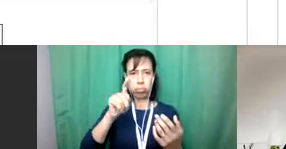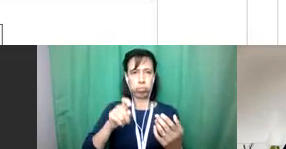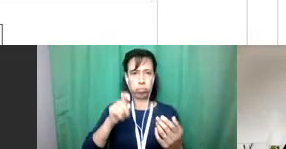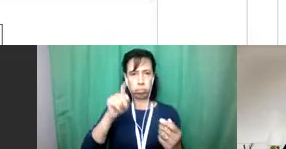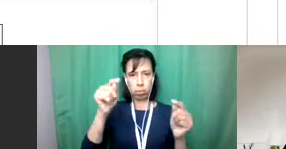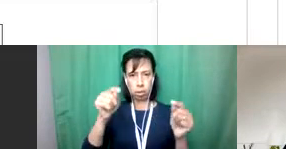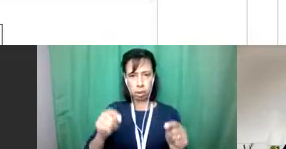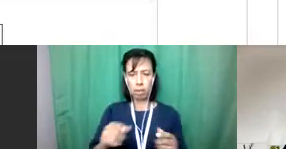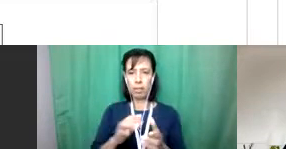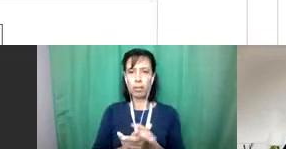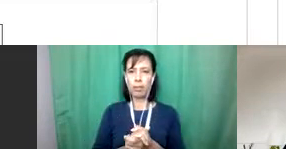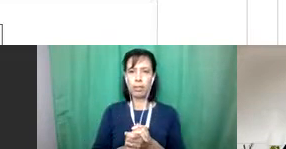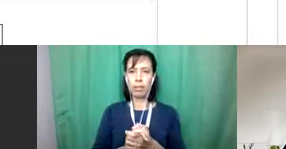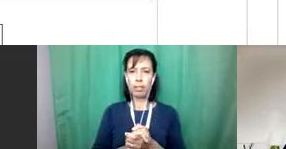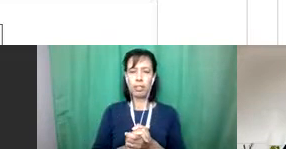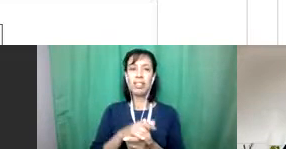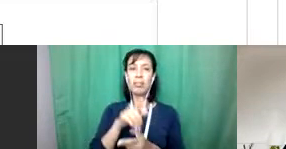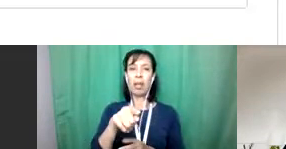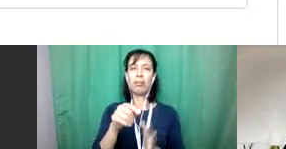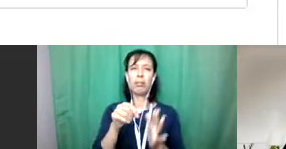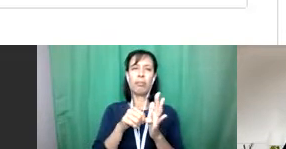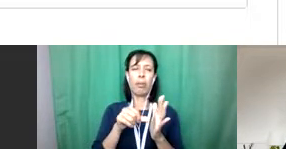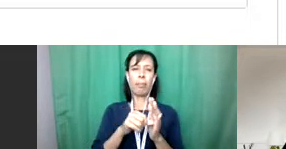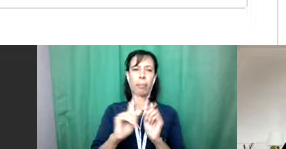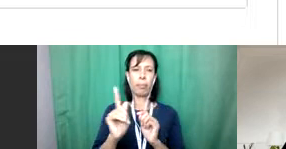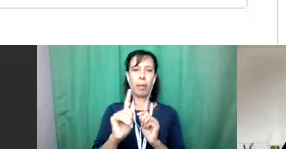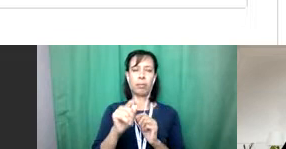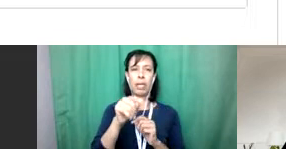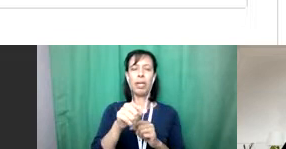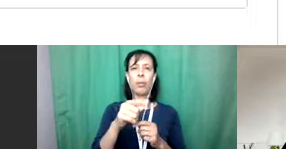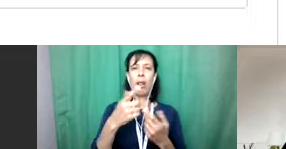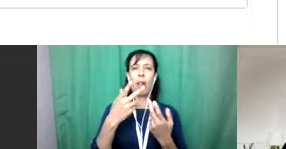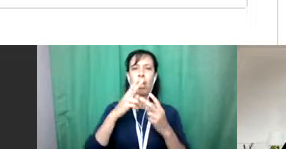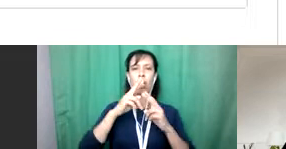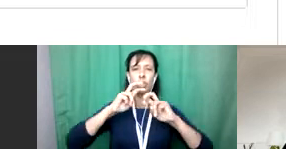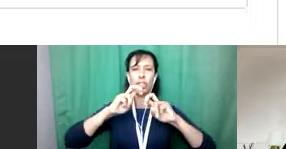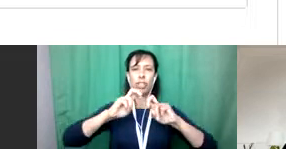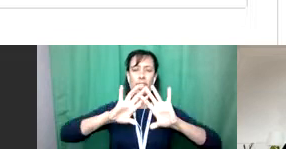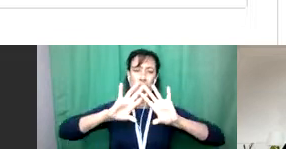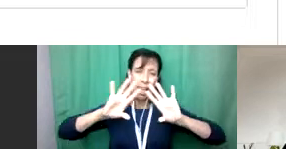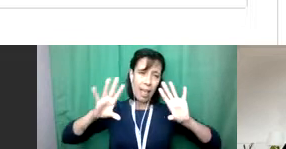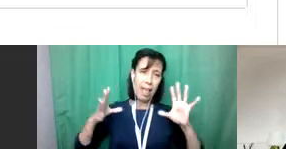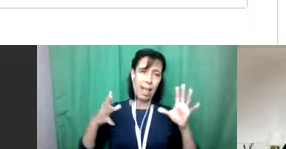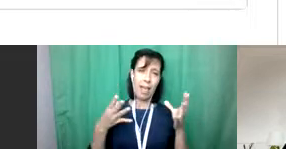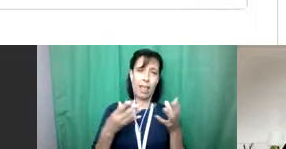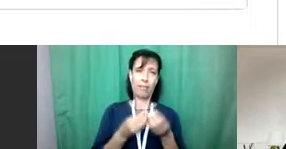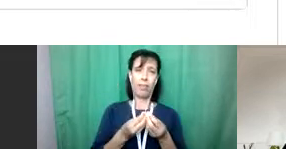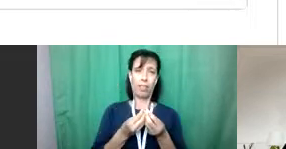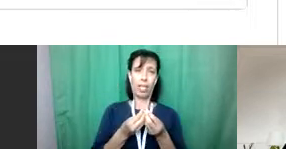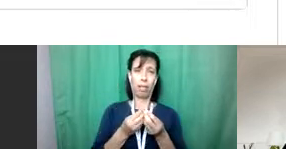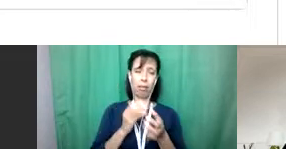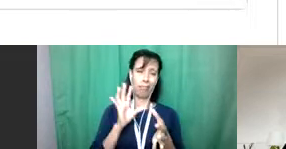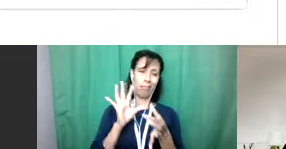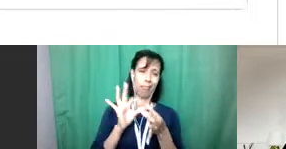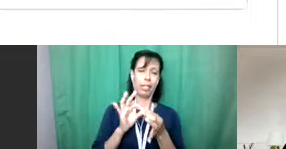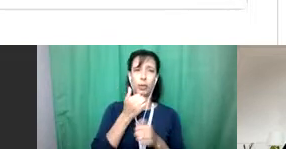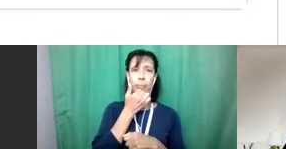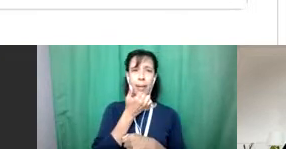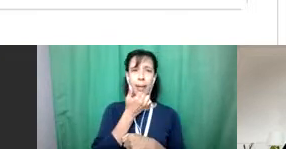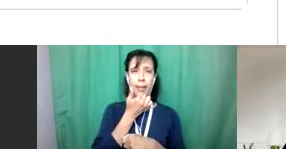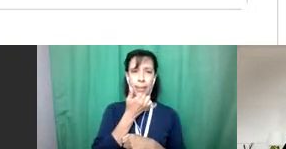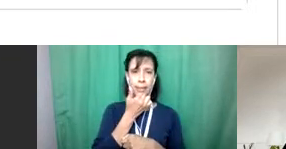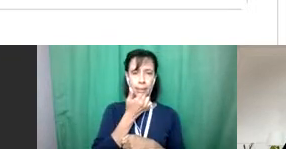with this is it will search everything on the database where these things crop up. I would like, let's see if